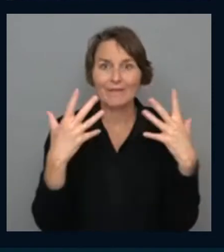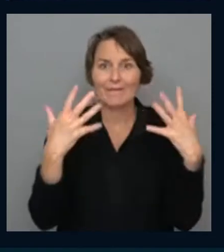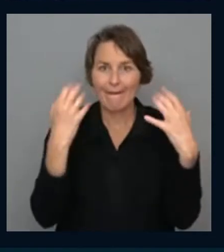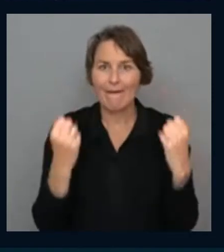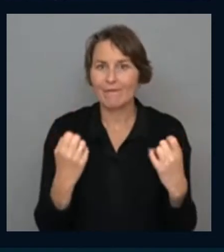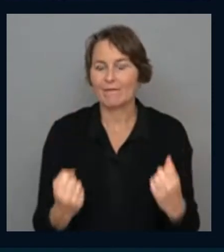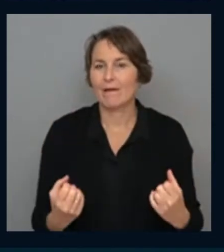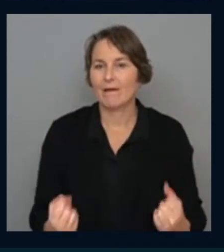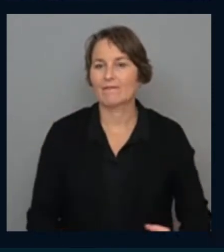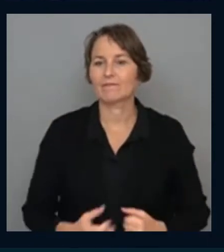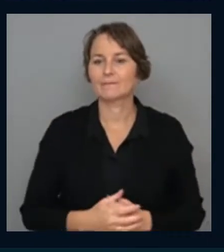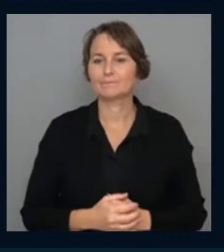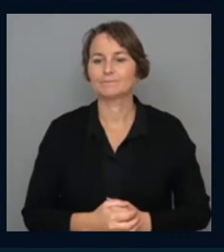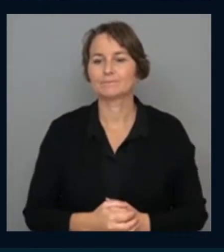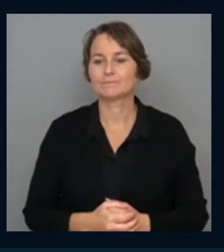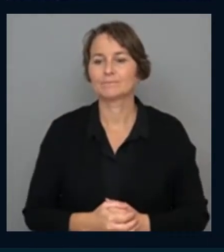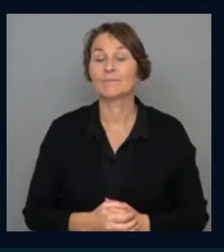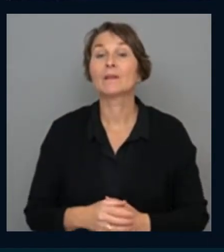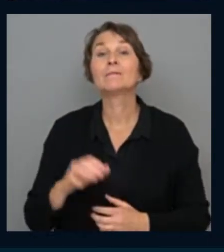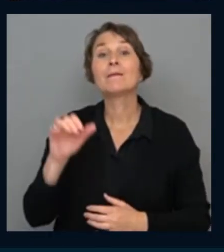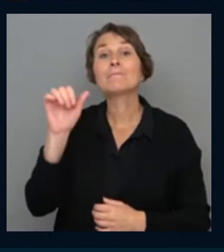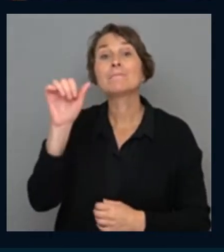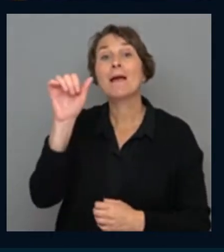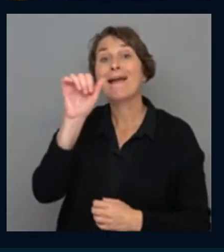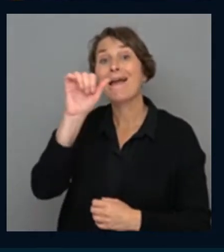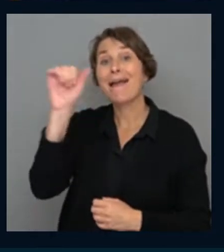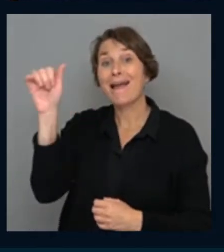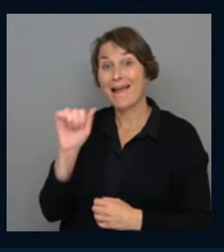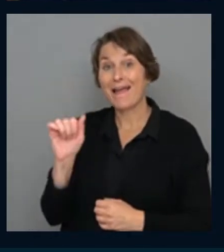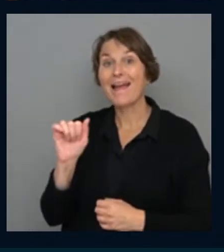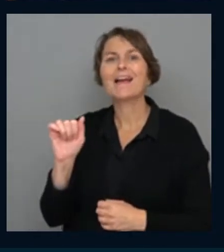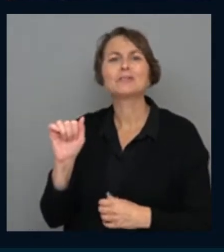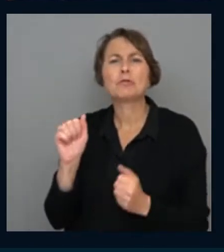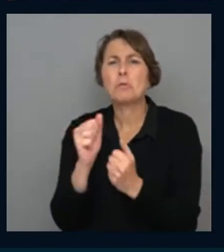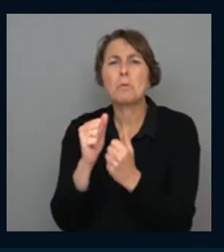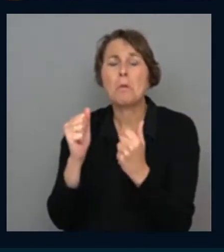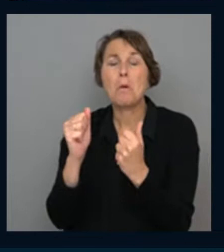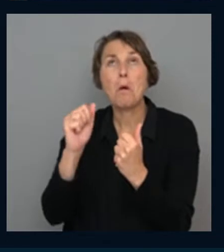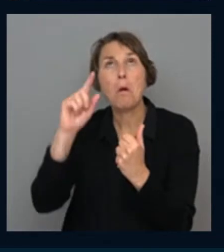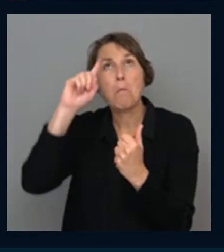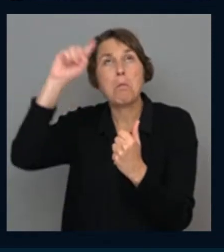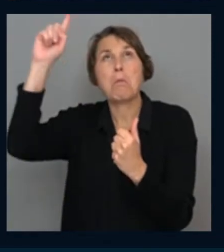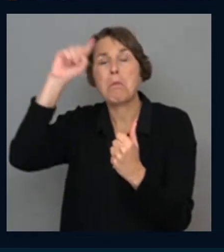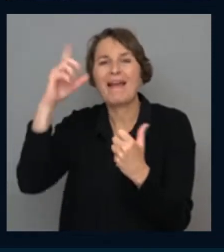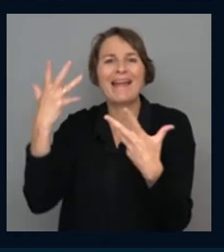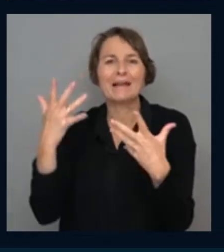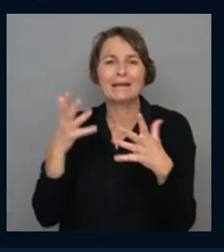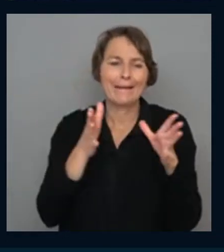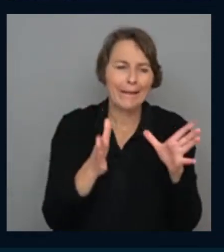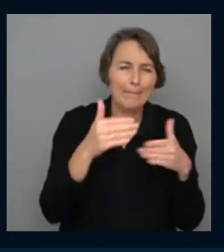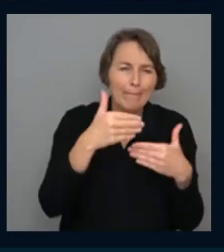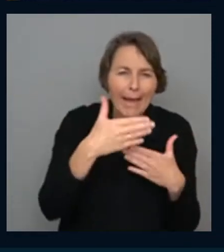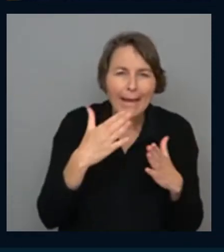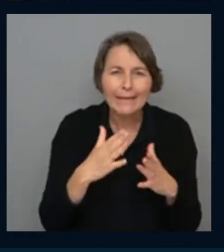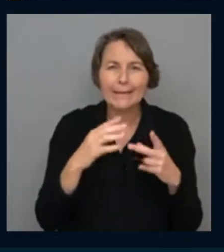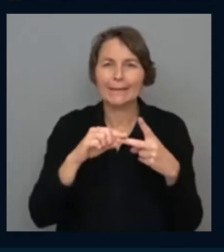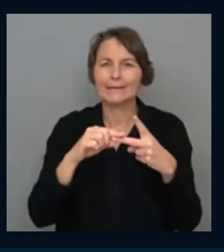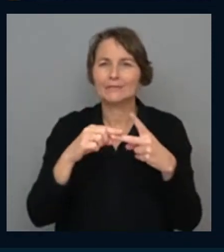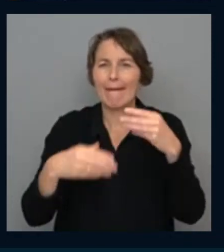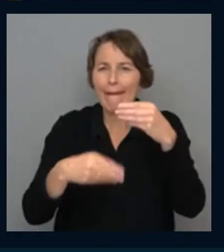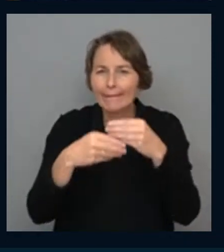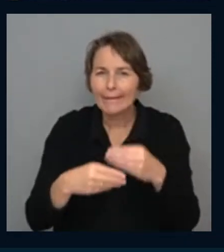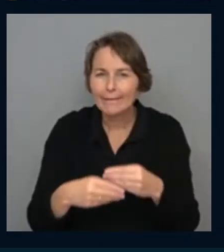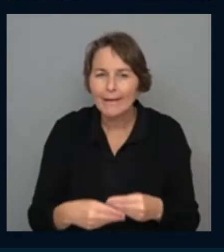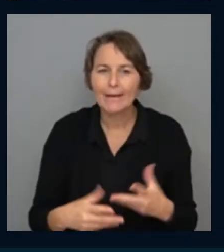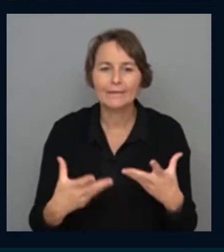Azure Artifacts. That's part of Azure DevOps. And this is great for managing any kind of packages you have, sharing some code, and adding your packages to any pipeline. And it supports